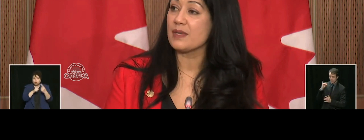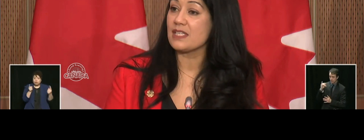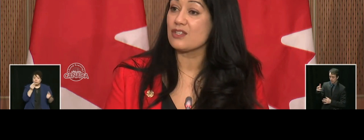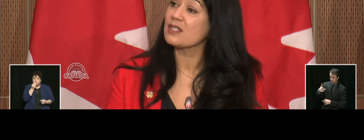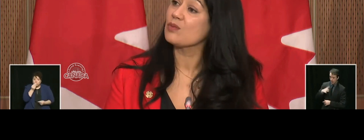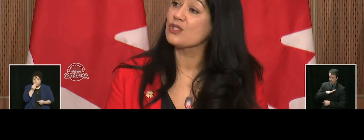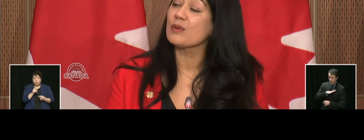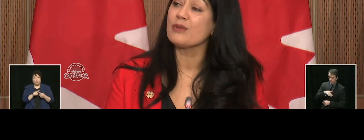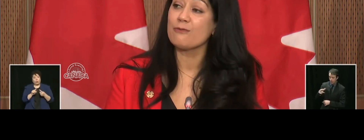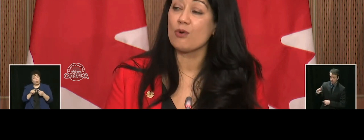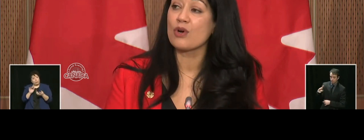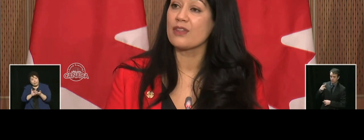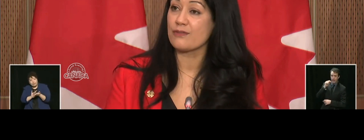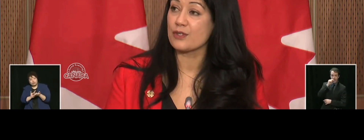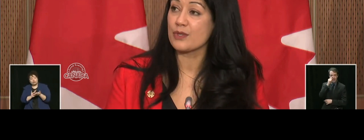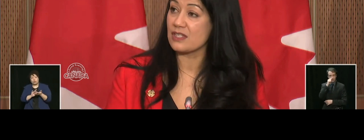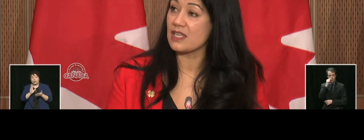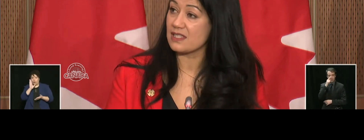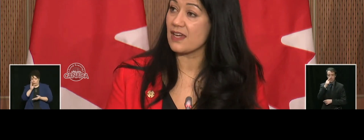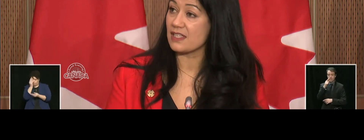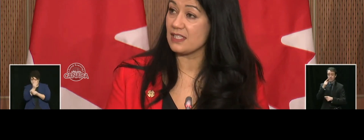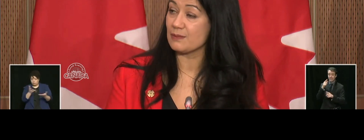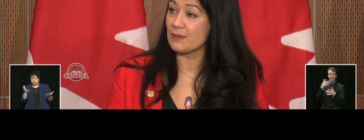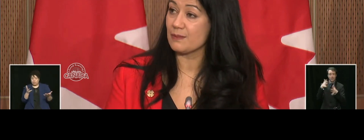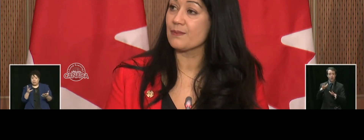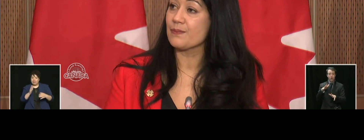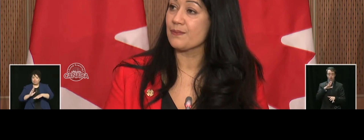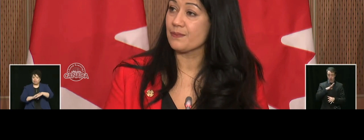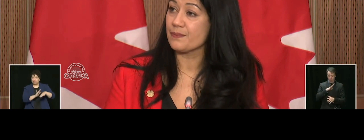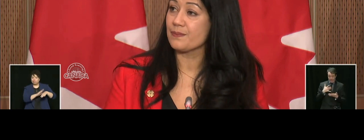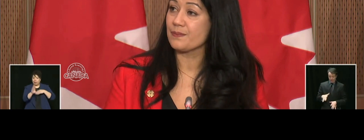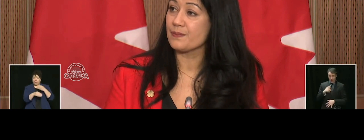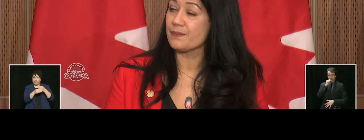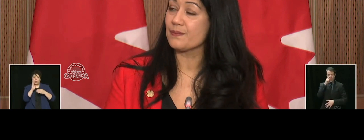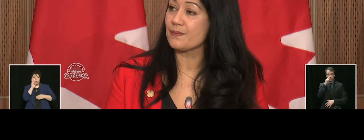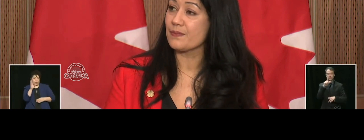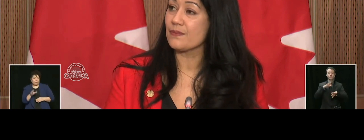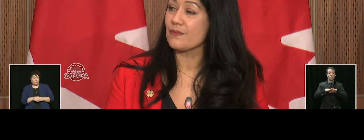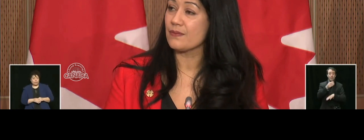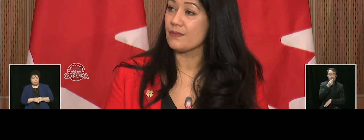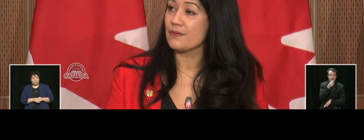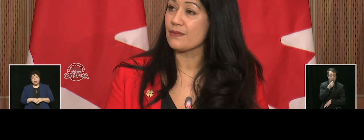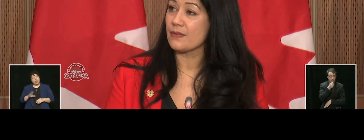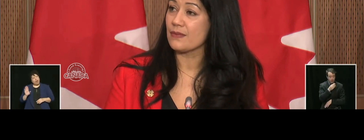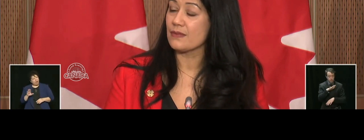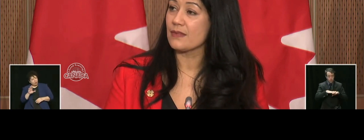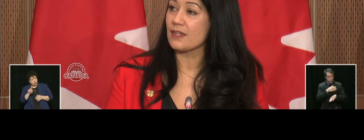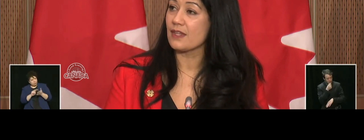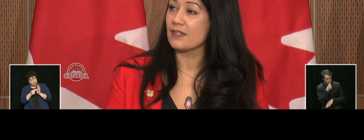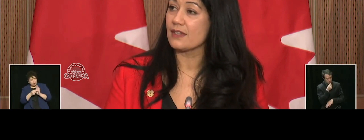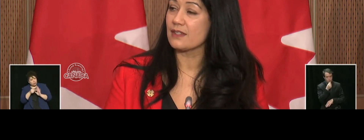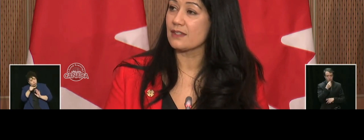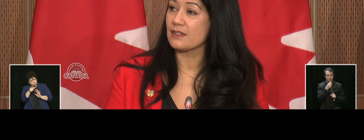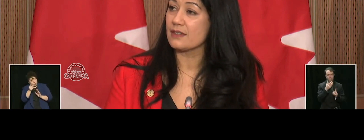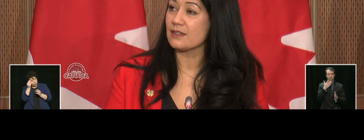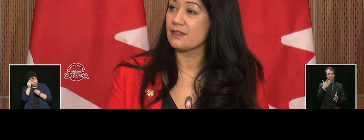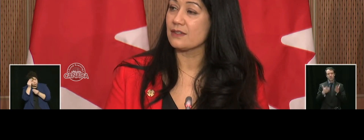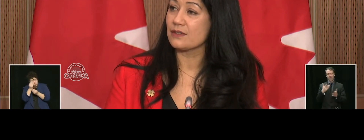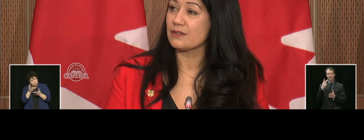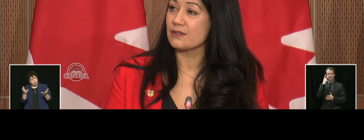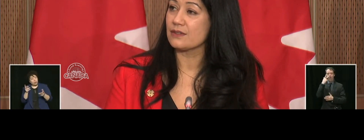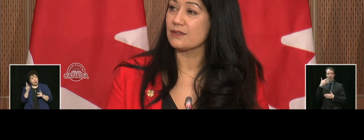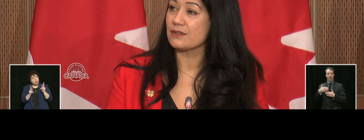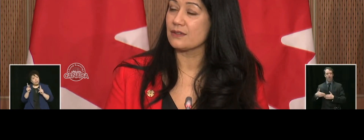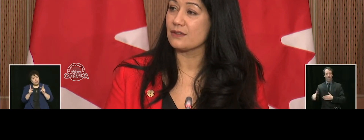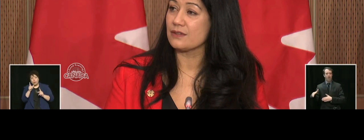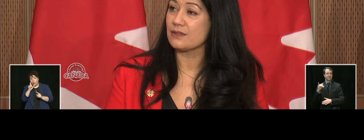make those recommendations and we'll do it before the first person gets the vaccine. Okay, so right now you're only advising that only people